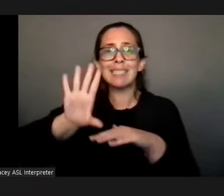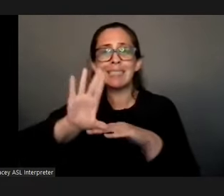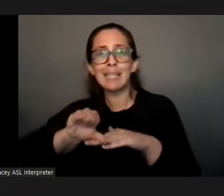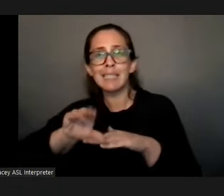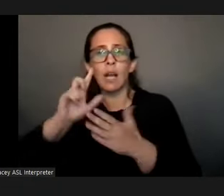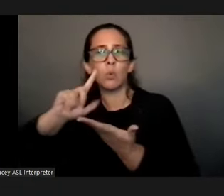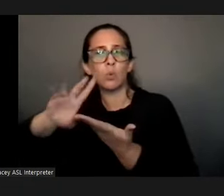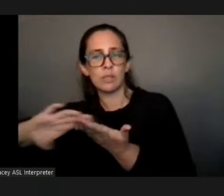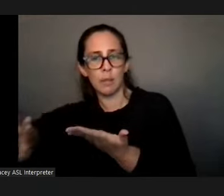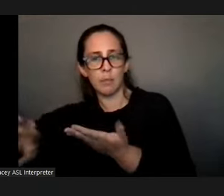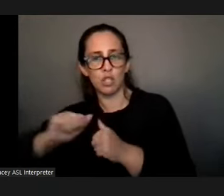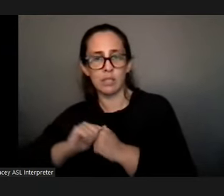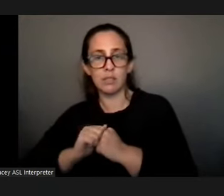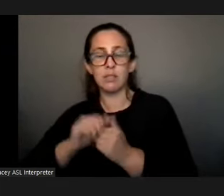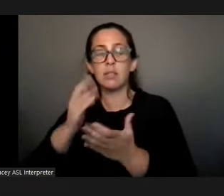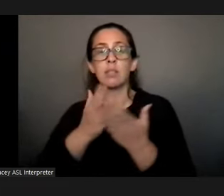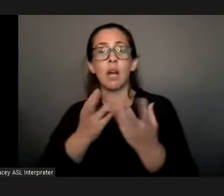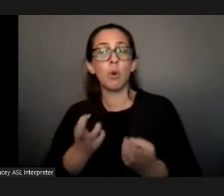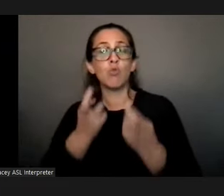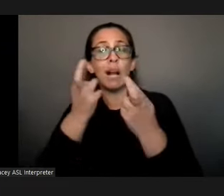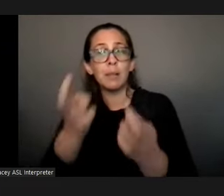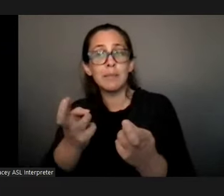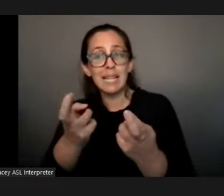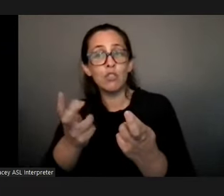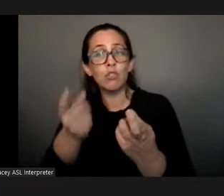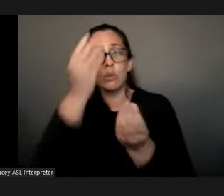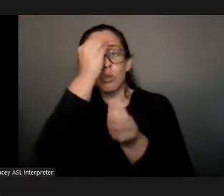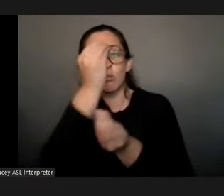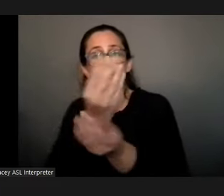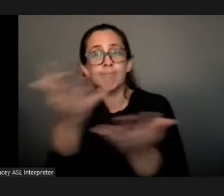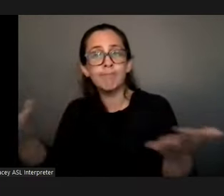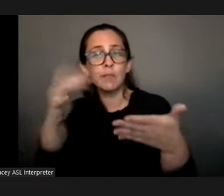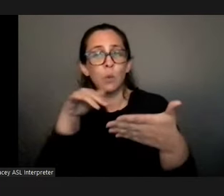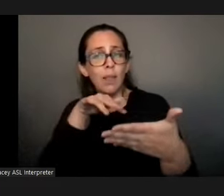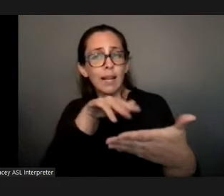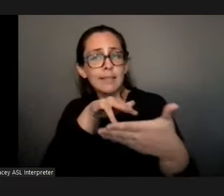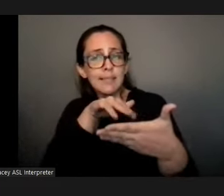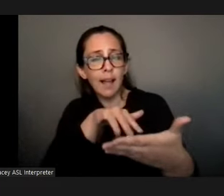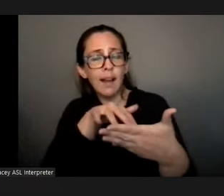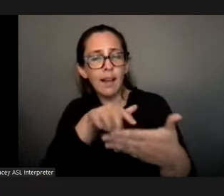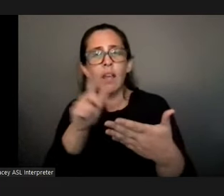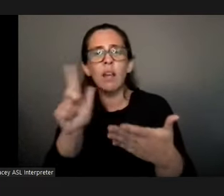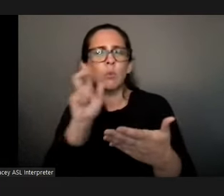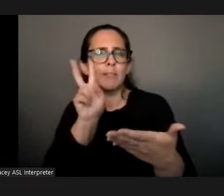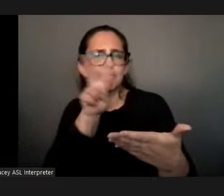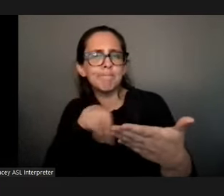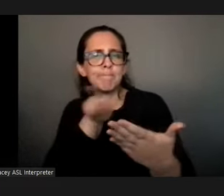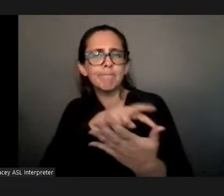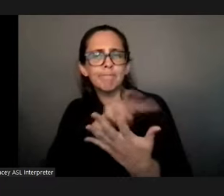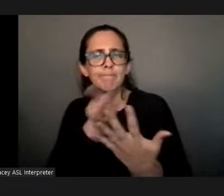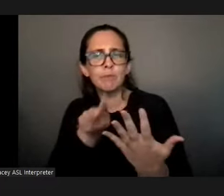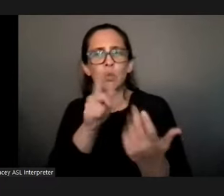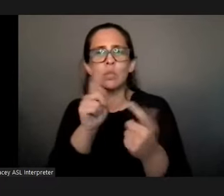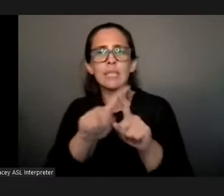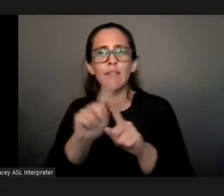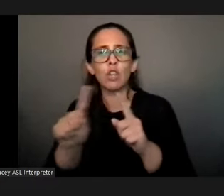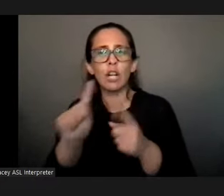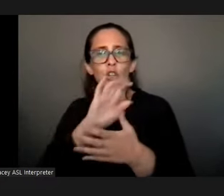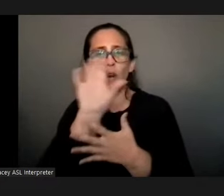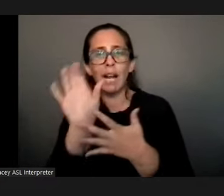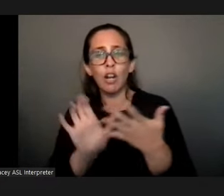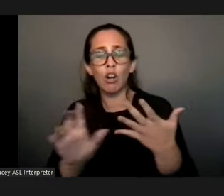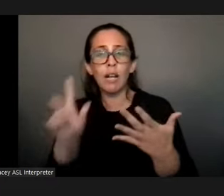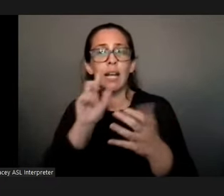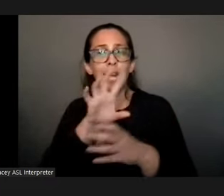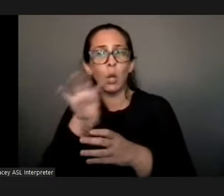exemptions. Recommendations will be informed by a traffic study and must take into account multiple criteria, including the ability to generate revenue required,